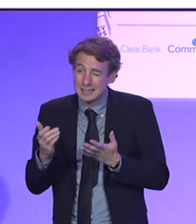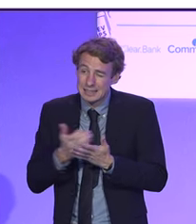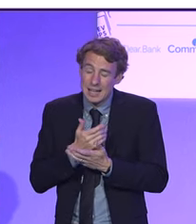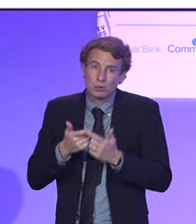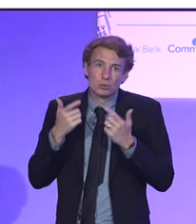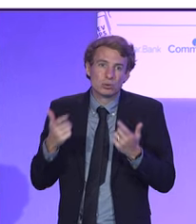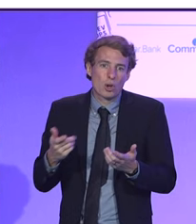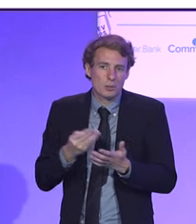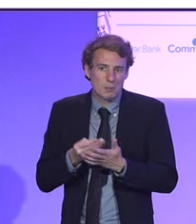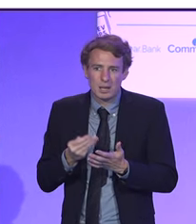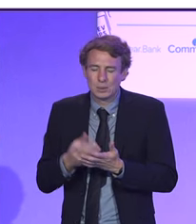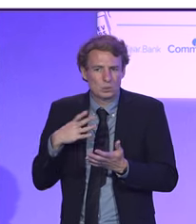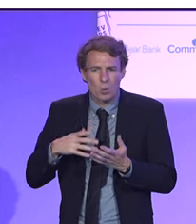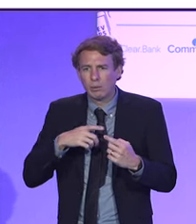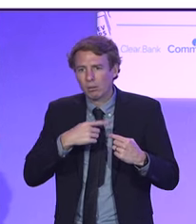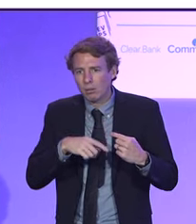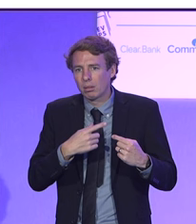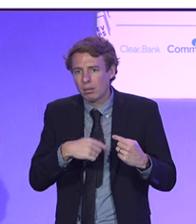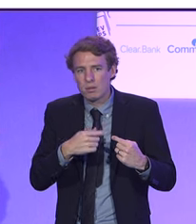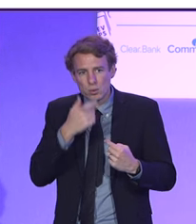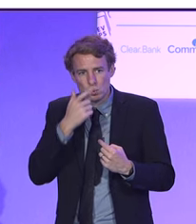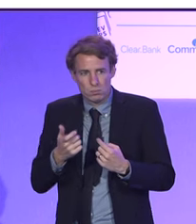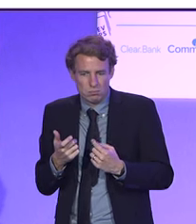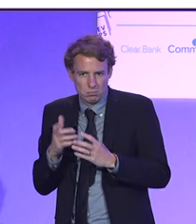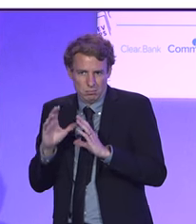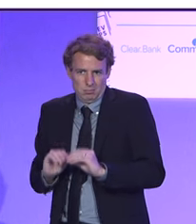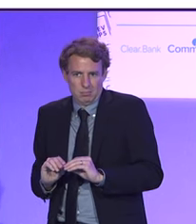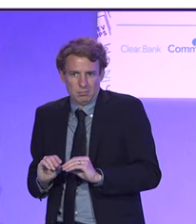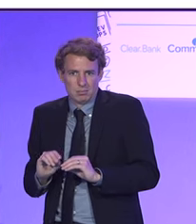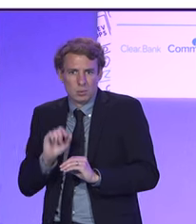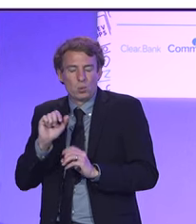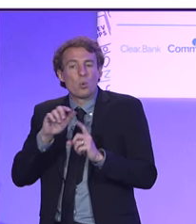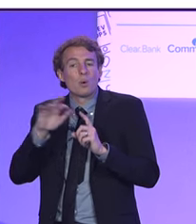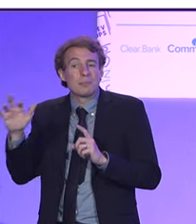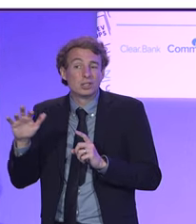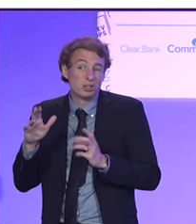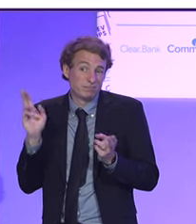and you will help this reducing the carbon emissions.